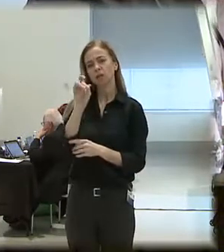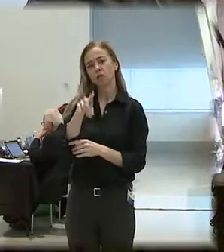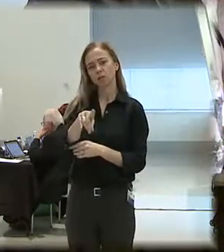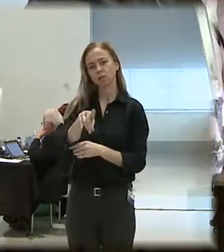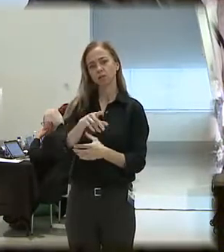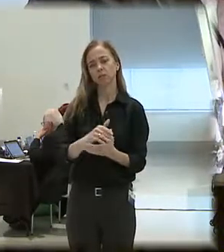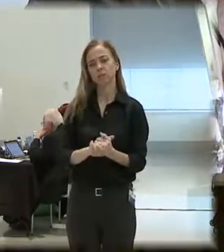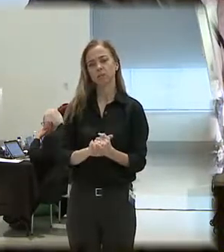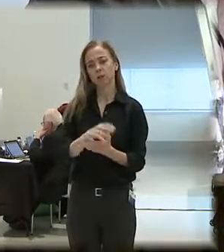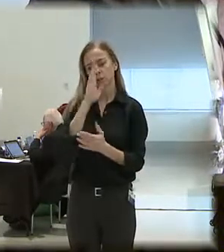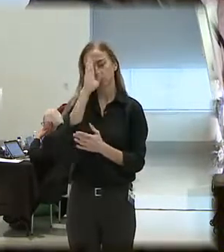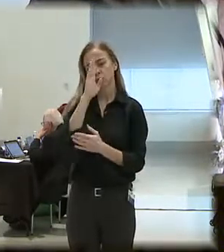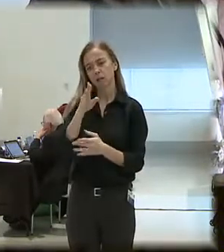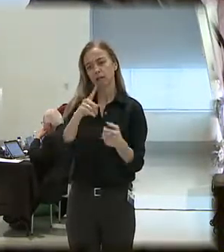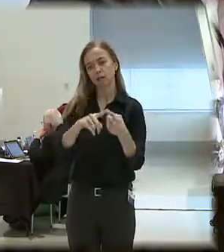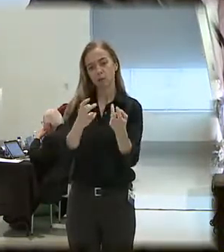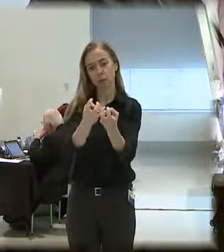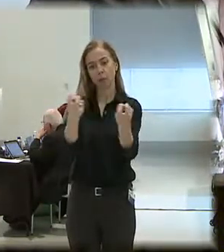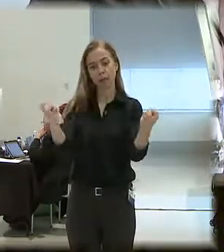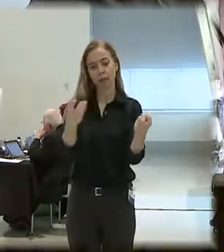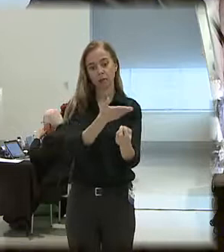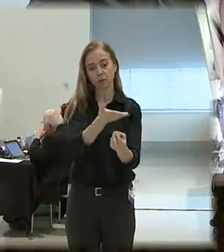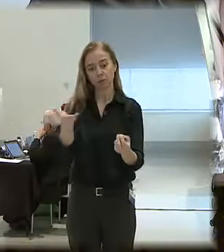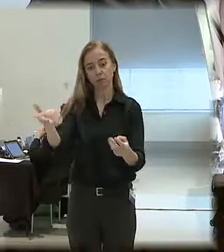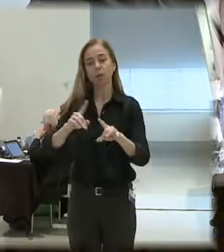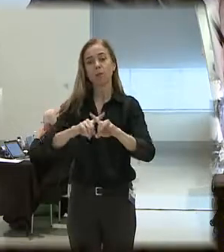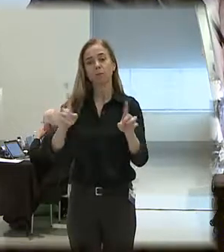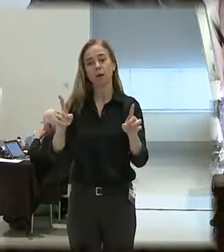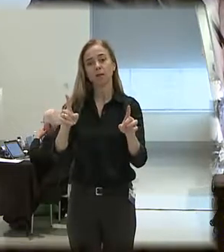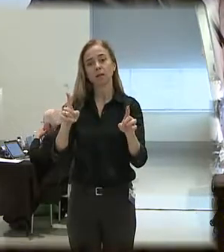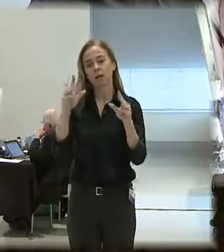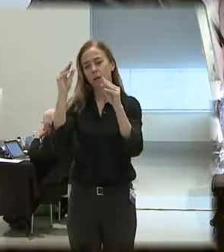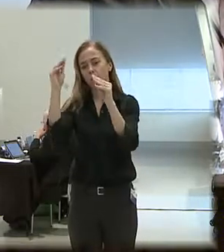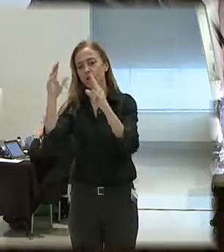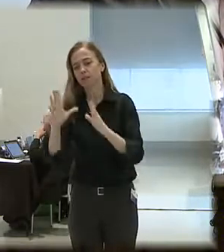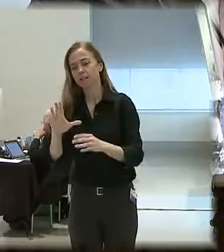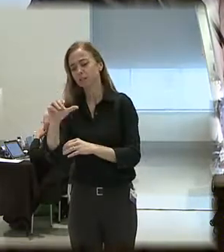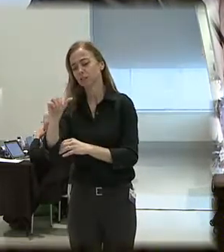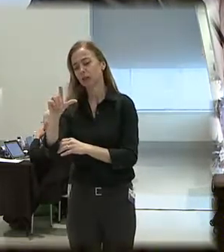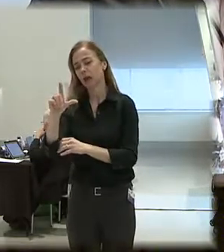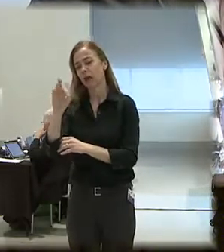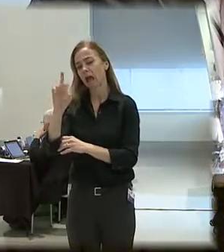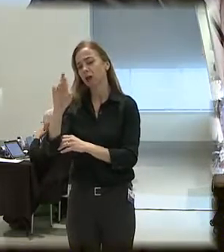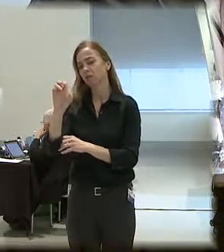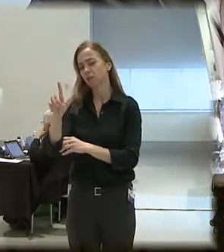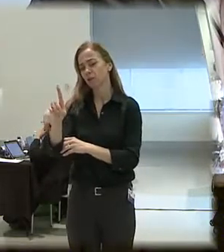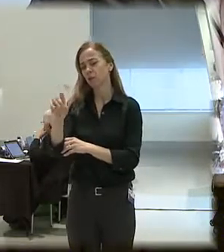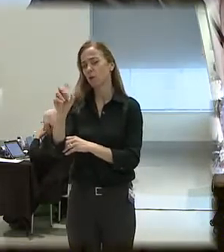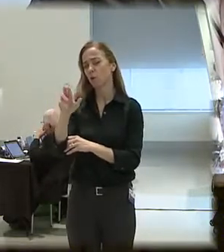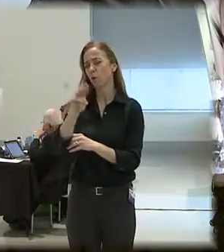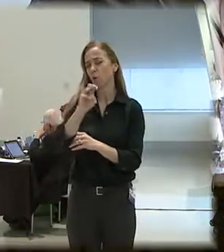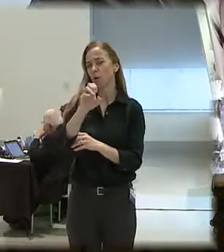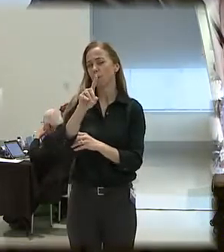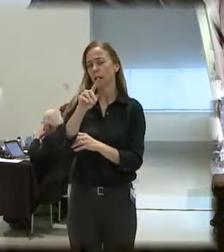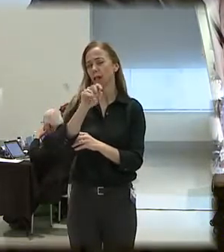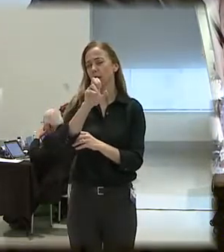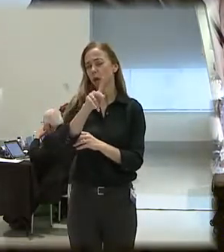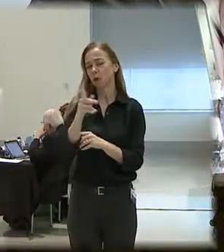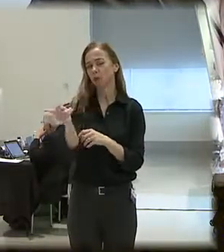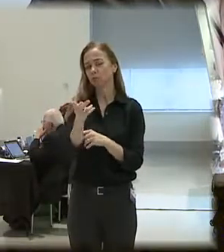is directed at the panel, but I suspect that Professor Alpert and Chief Medlock may be the chief